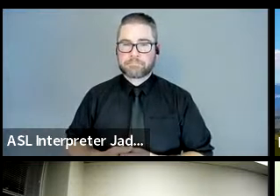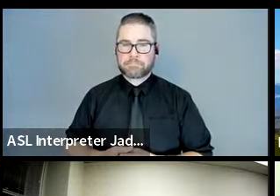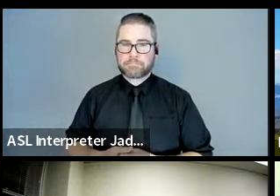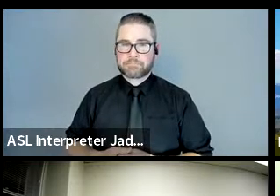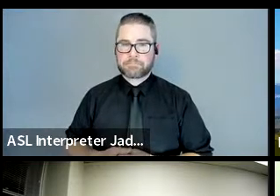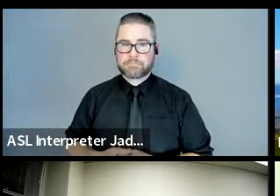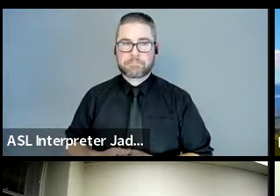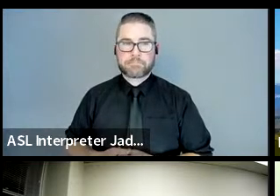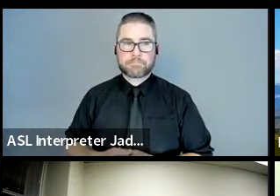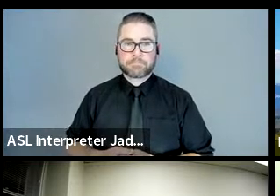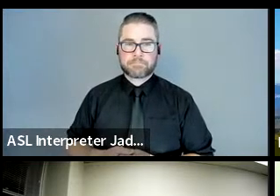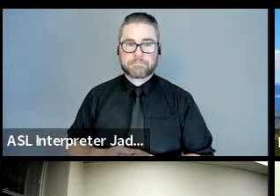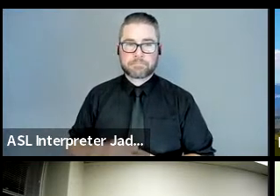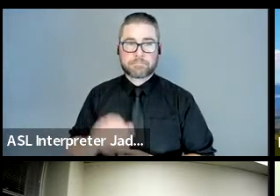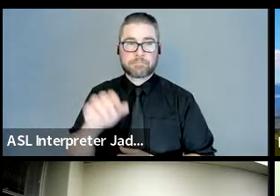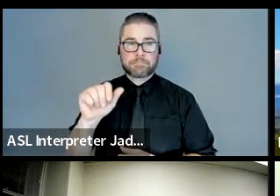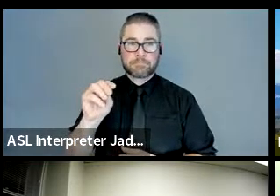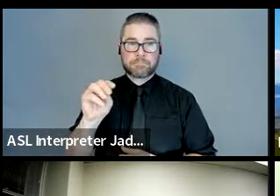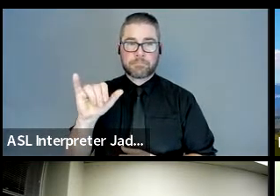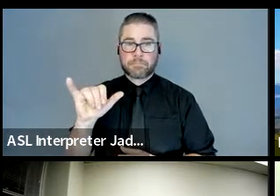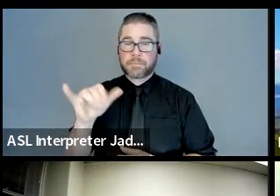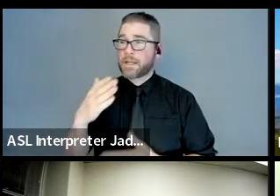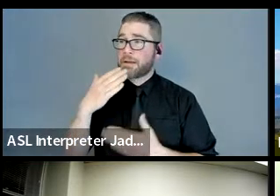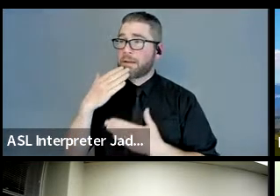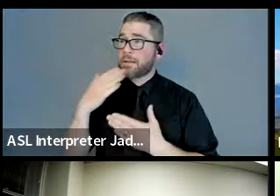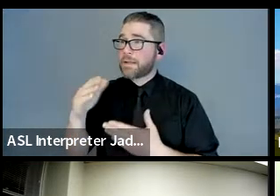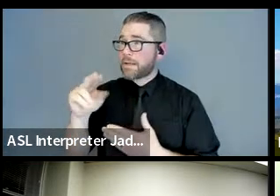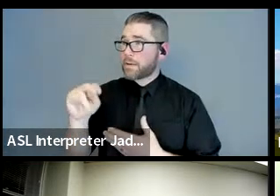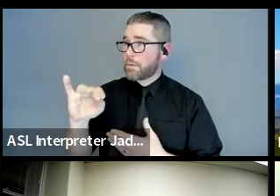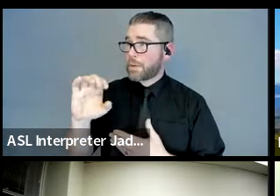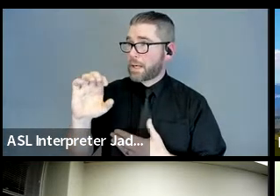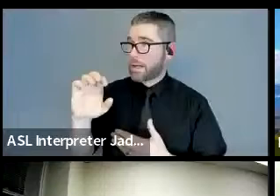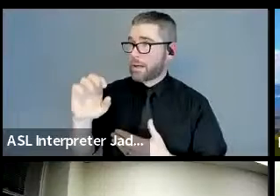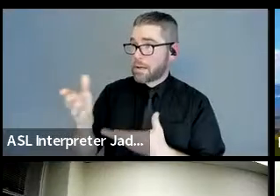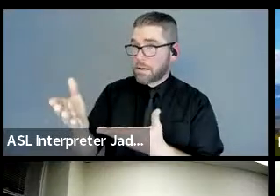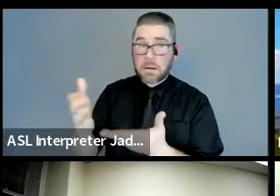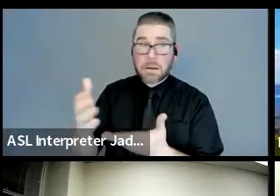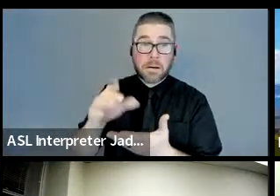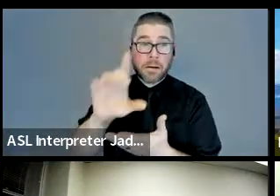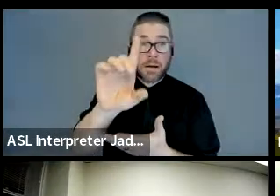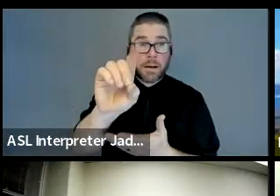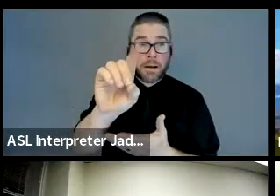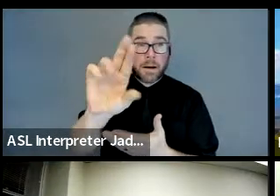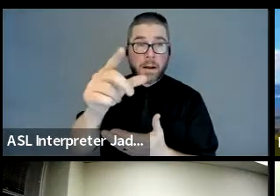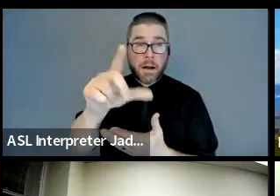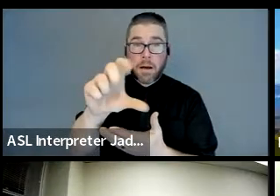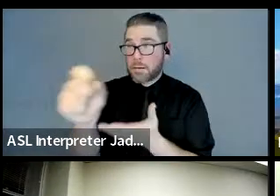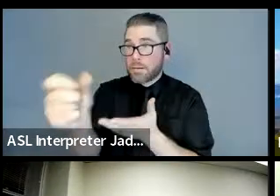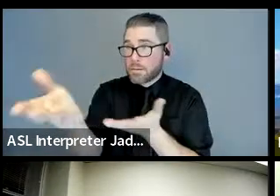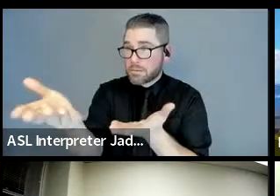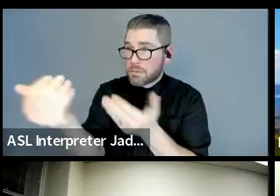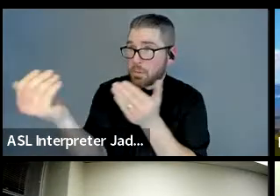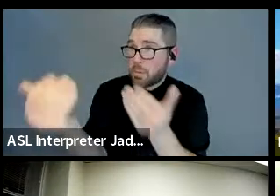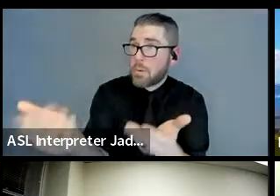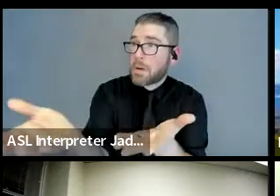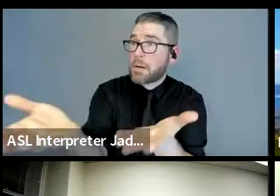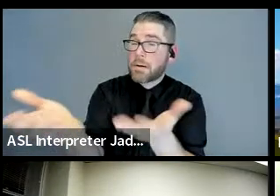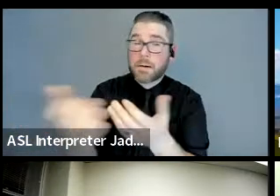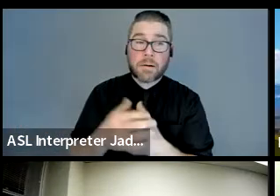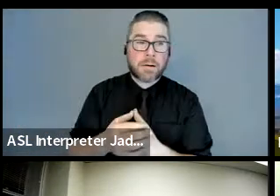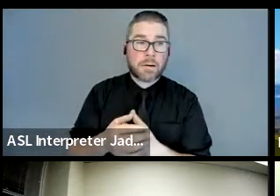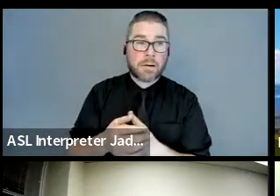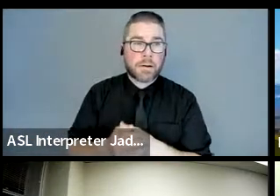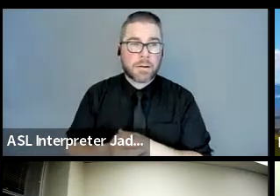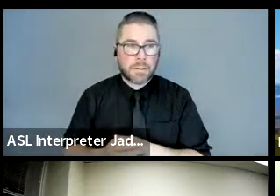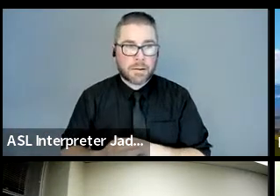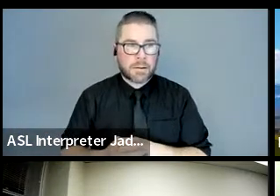Thank you, Nick, for that update. Douglas, do you want to ask your question now before we go on to the next item? Yes, I